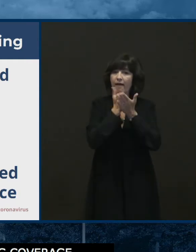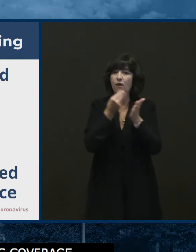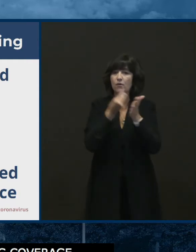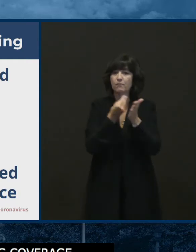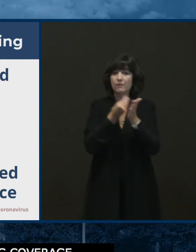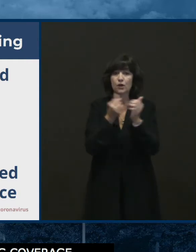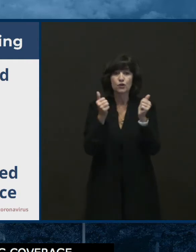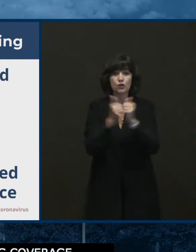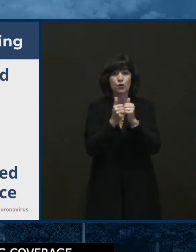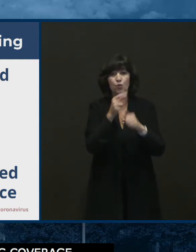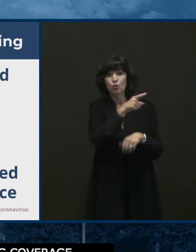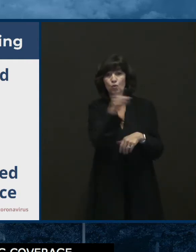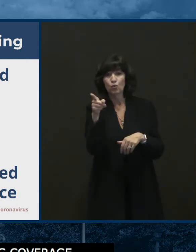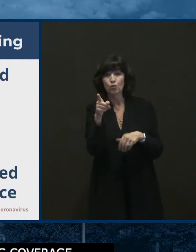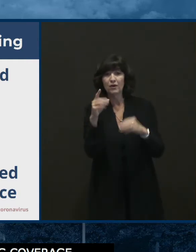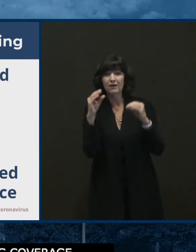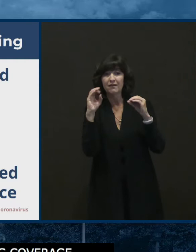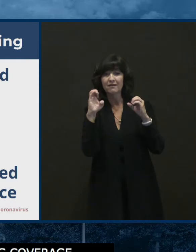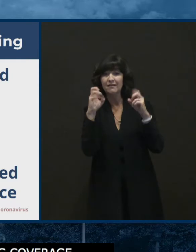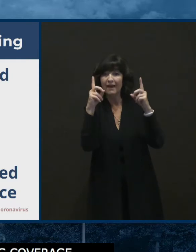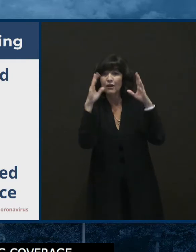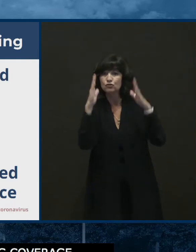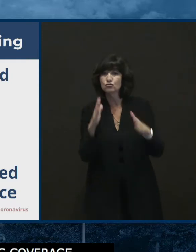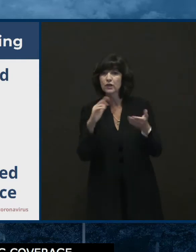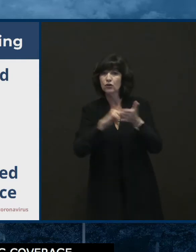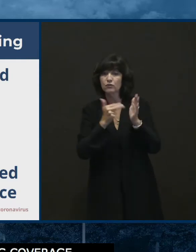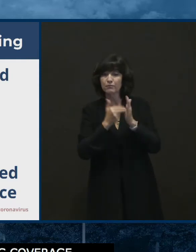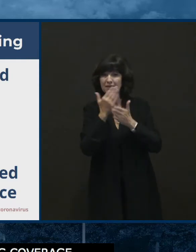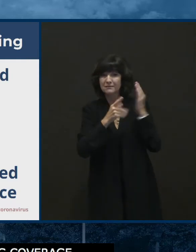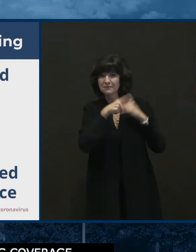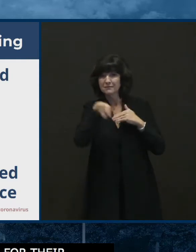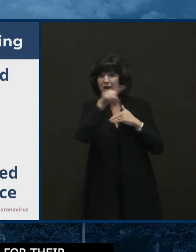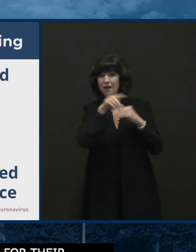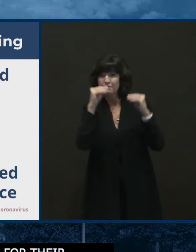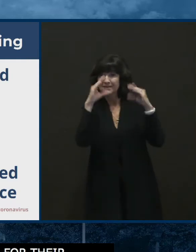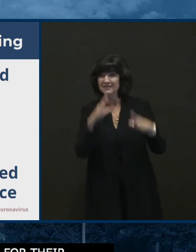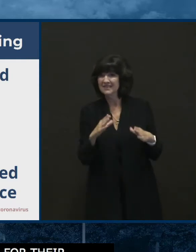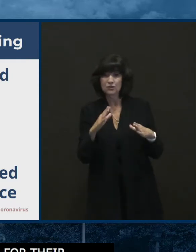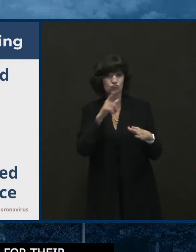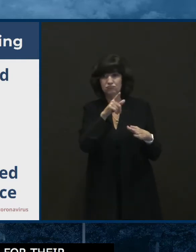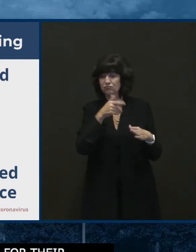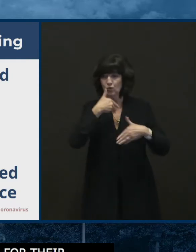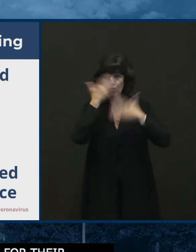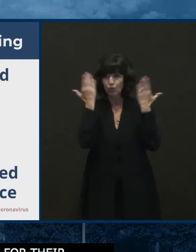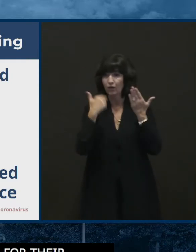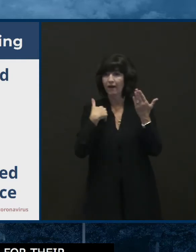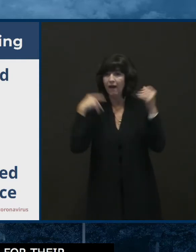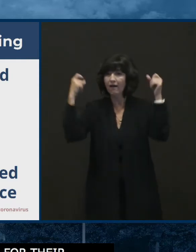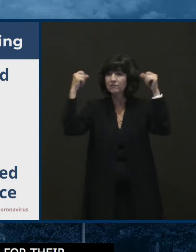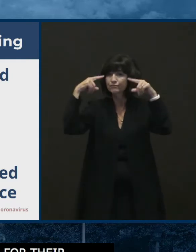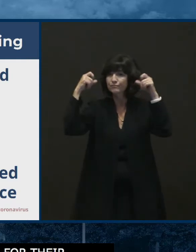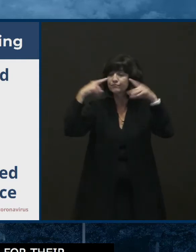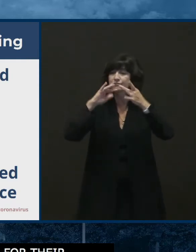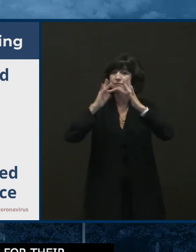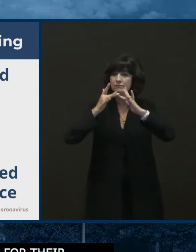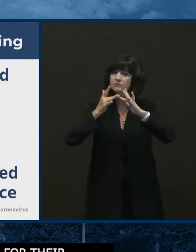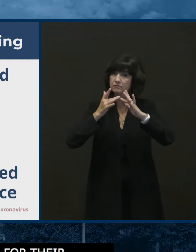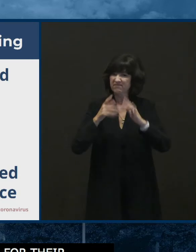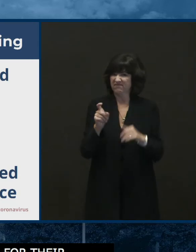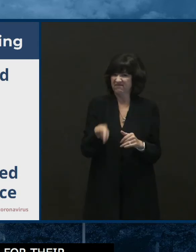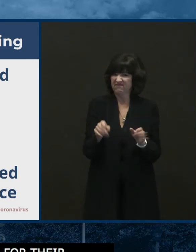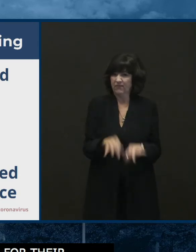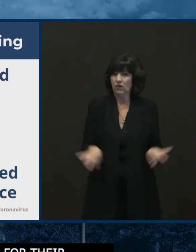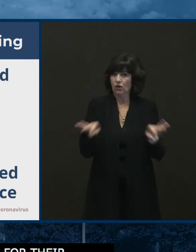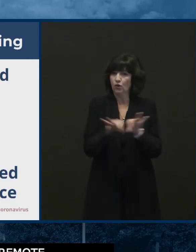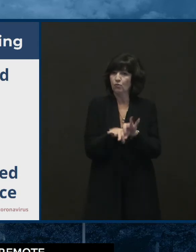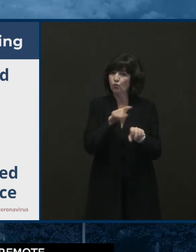need non-standard installations. So in order to continue to provide our remote learning successfully to all of